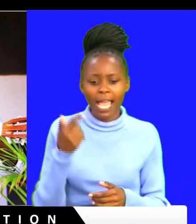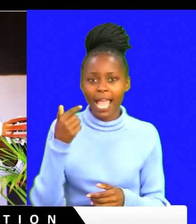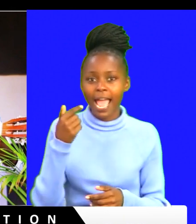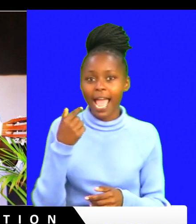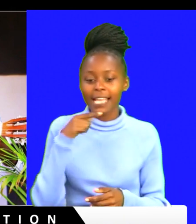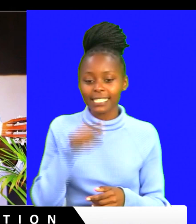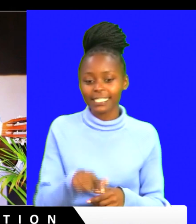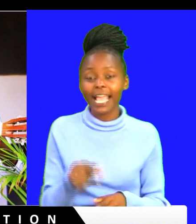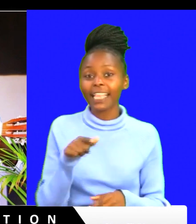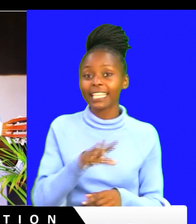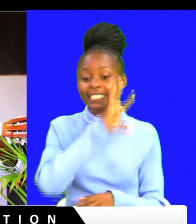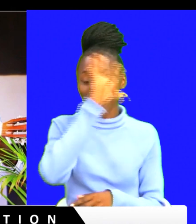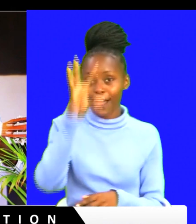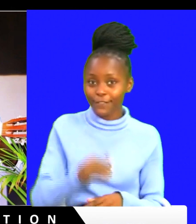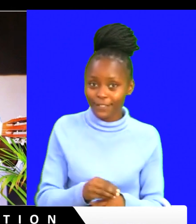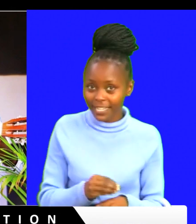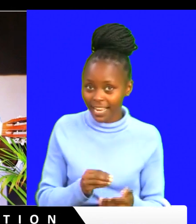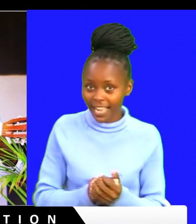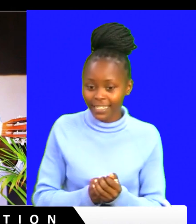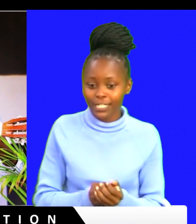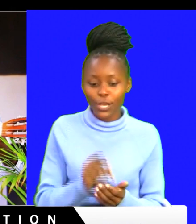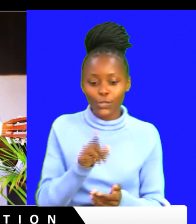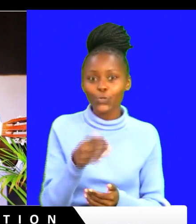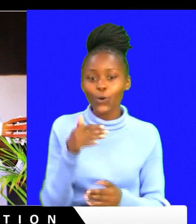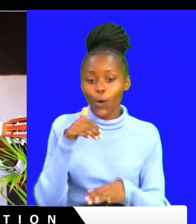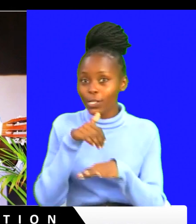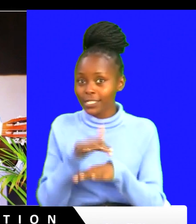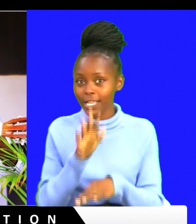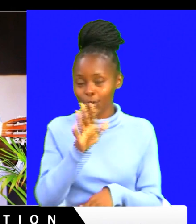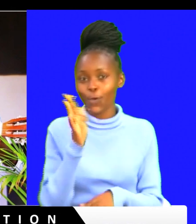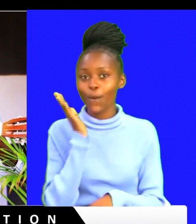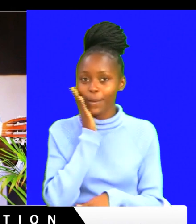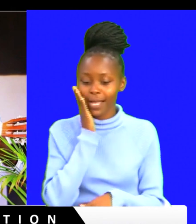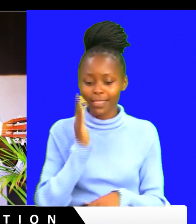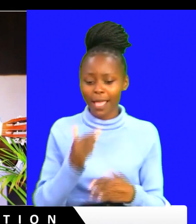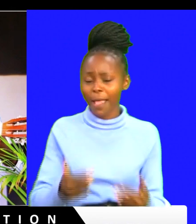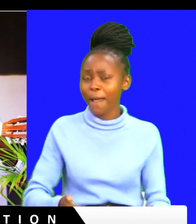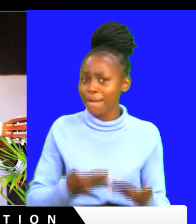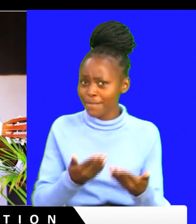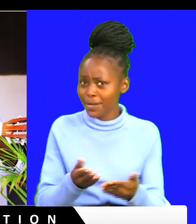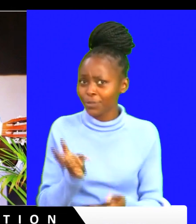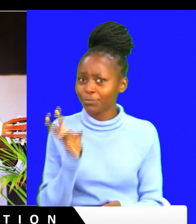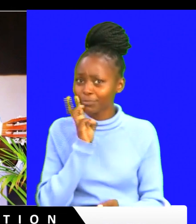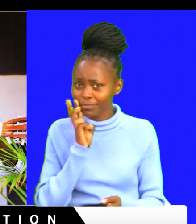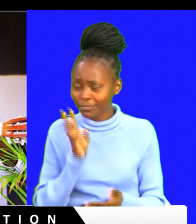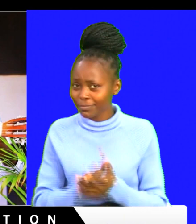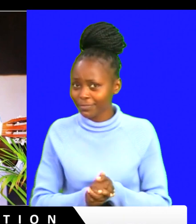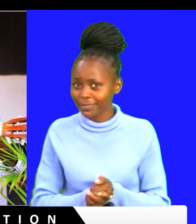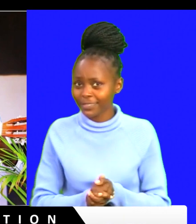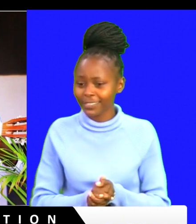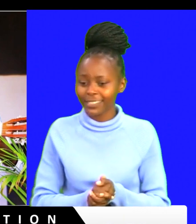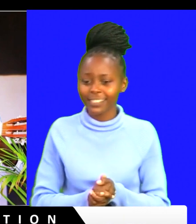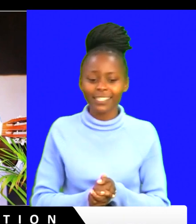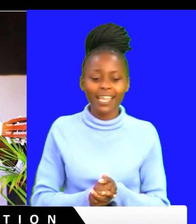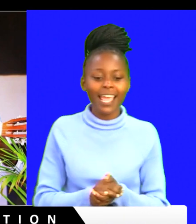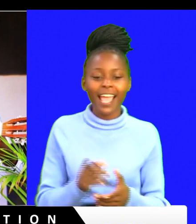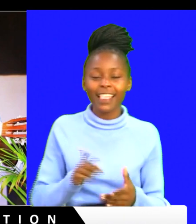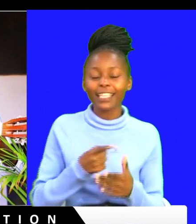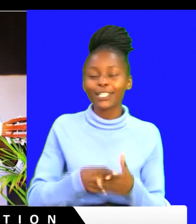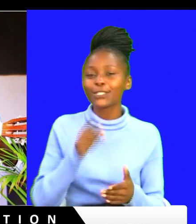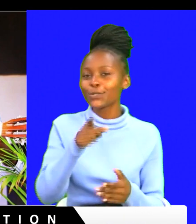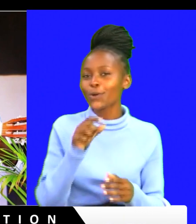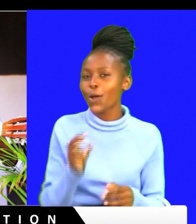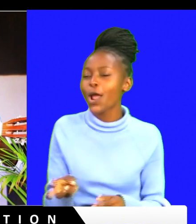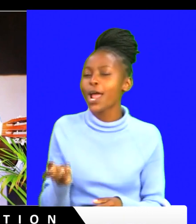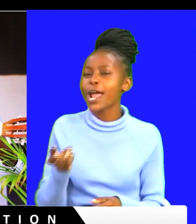setting, in this century, you they send your mama to go bring you water, and you they take the water and drink.